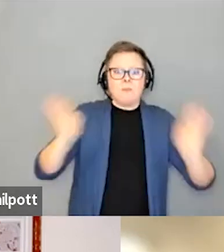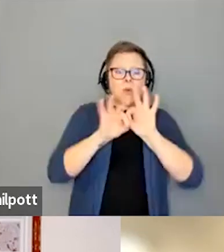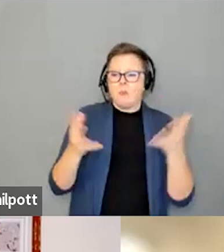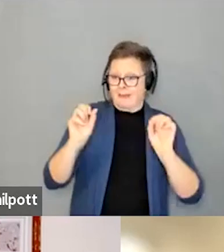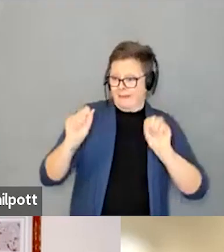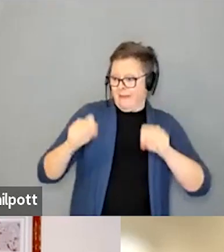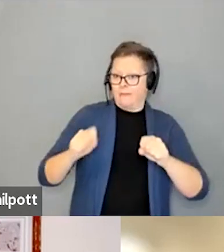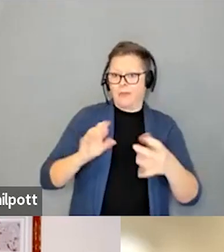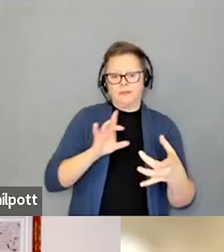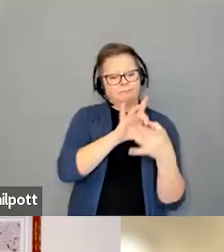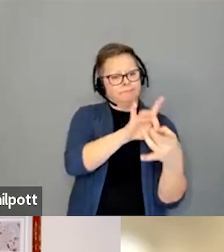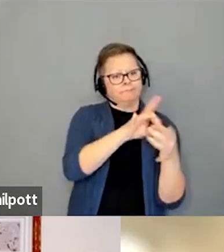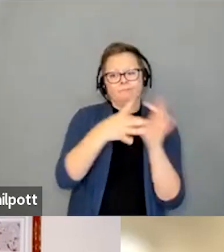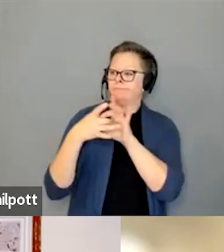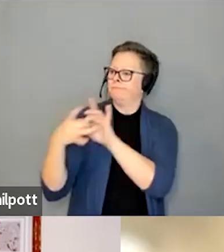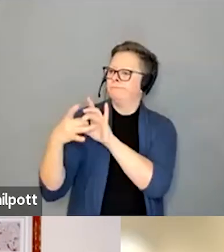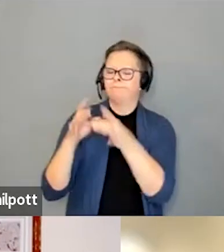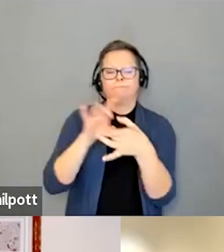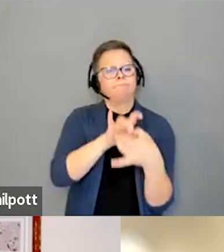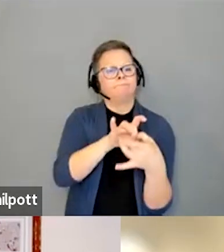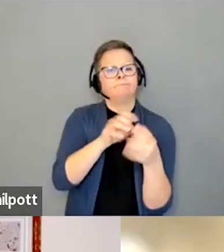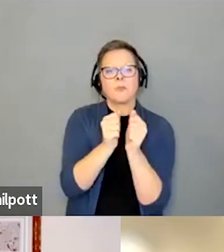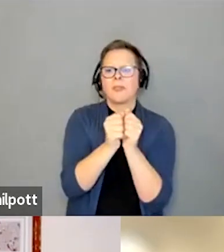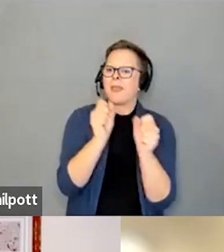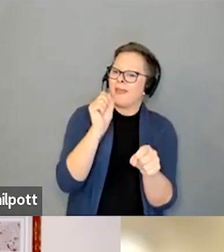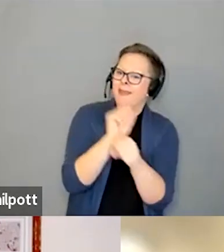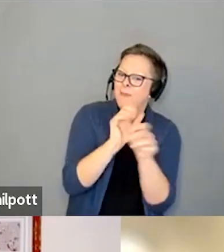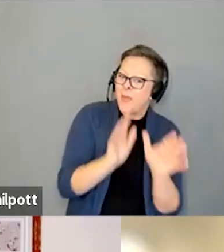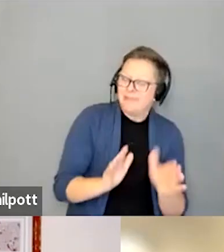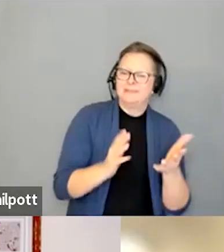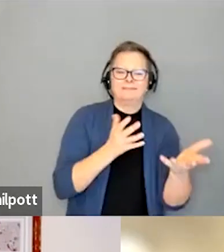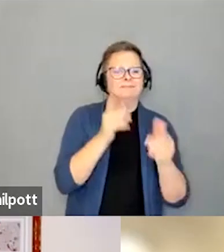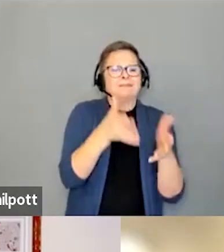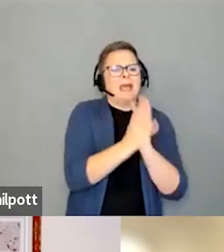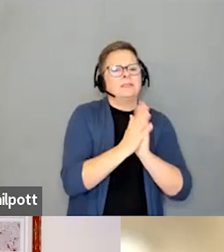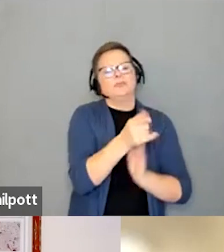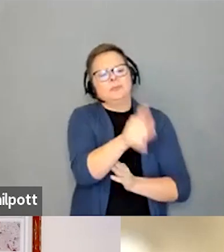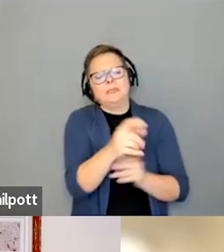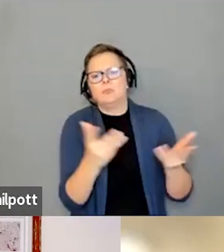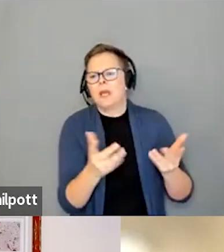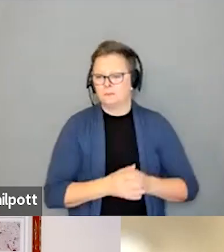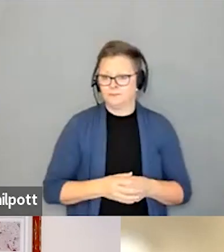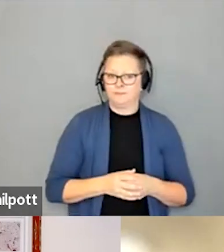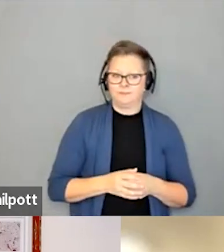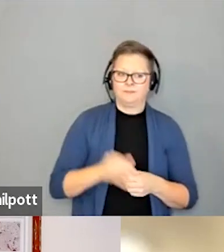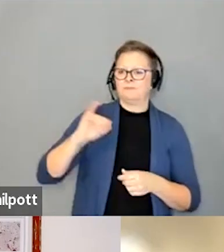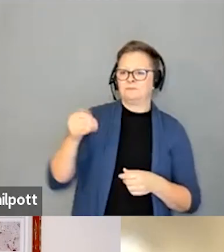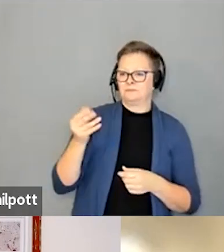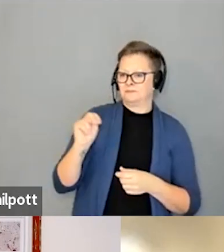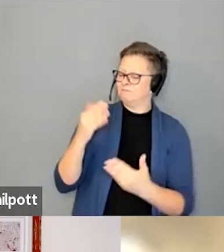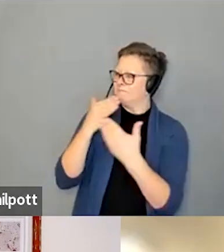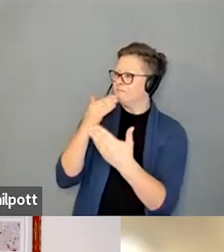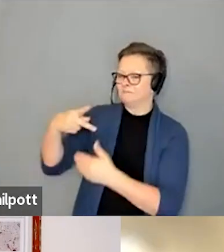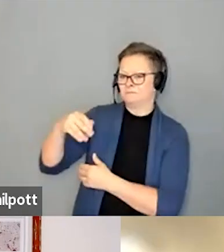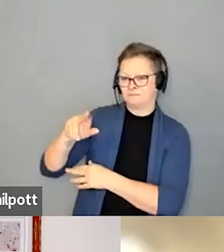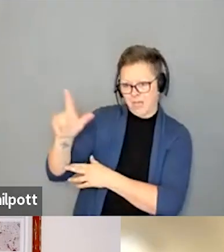with employees and finding the best outcome. Well, thanks, Paul and Mahadeo,